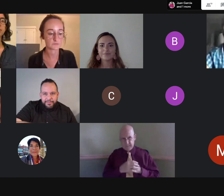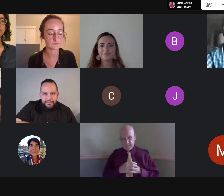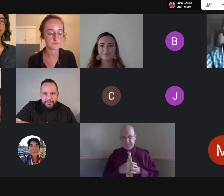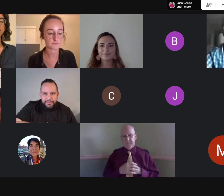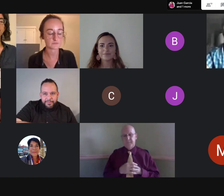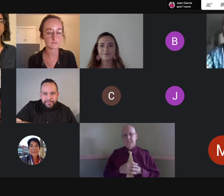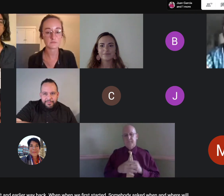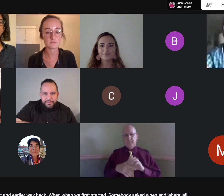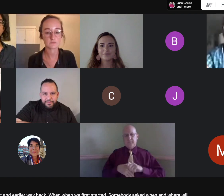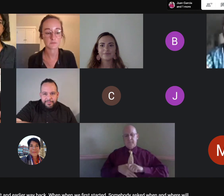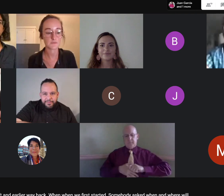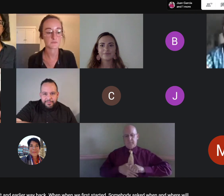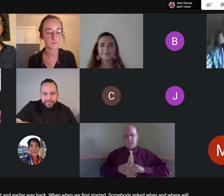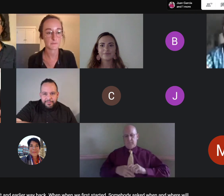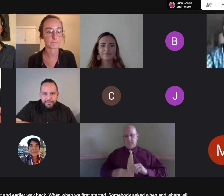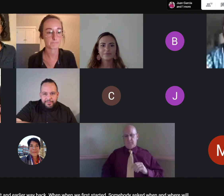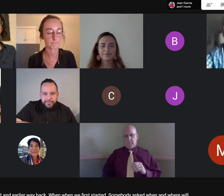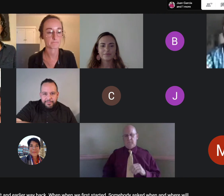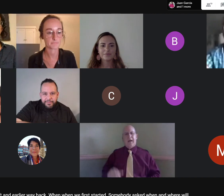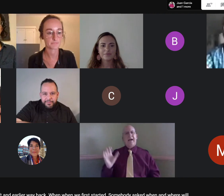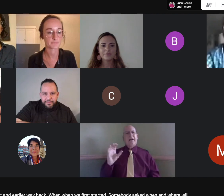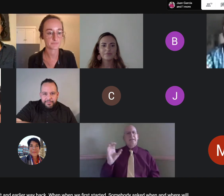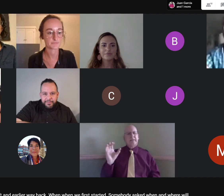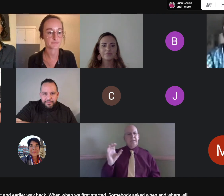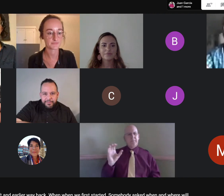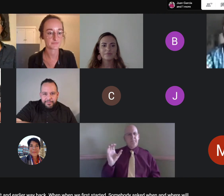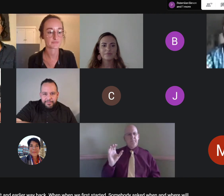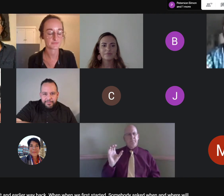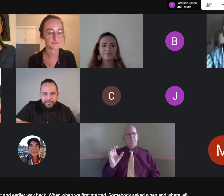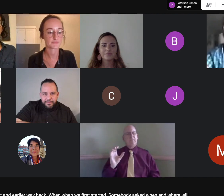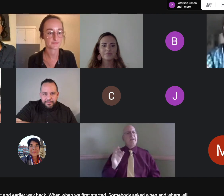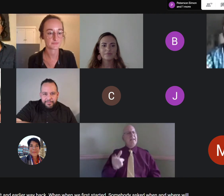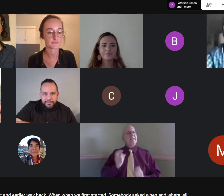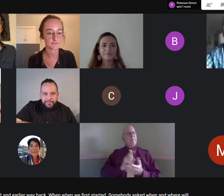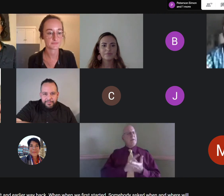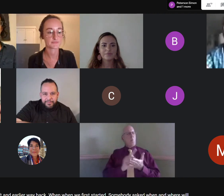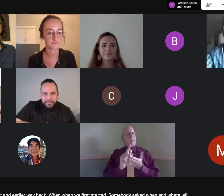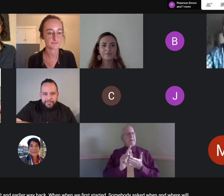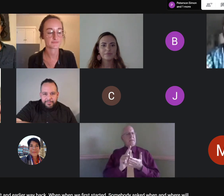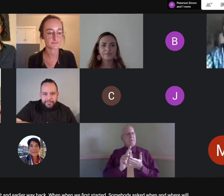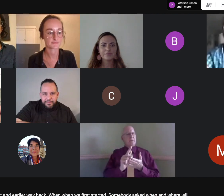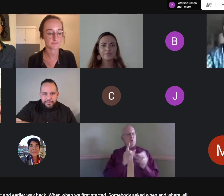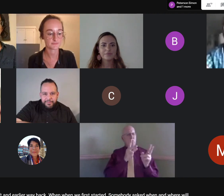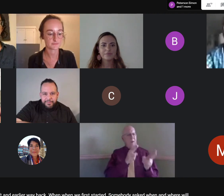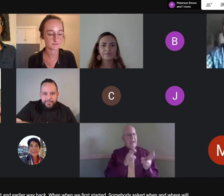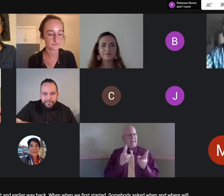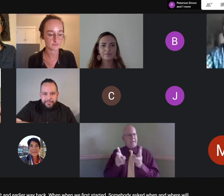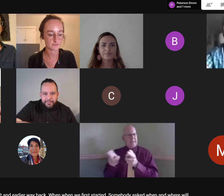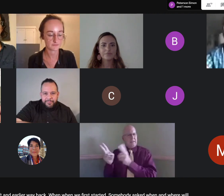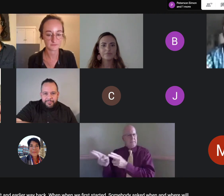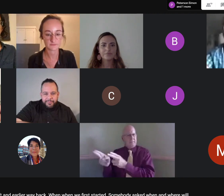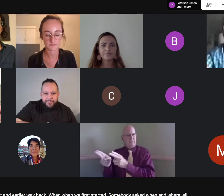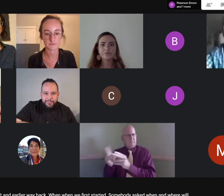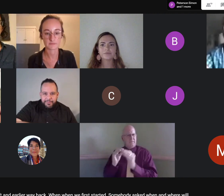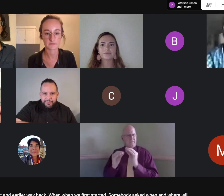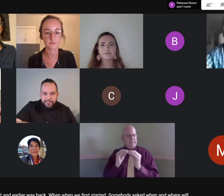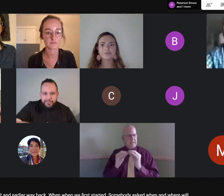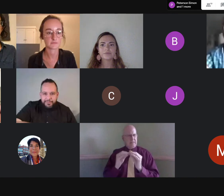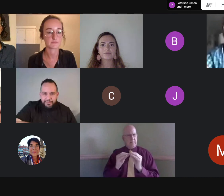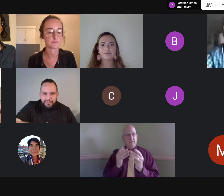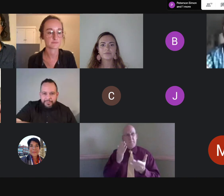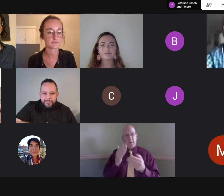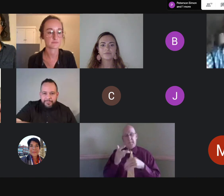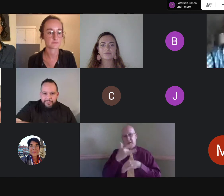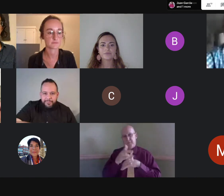So it should be available. I think I want to give myself a week just to edit it. So can we count on it being